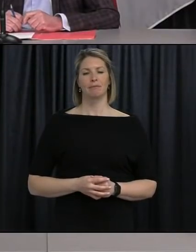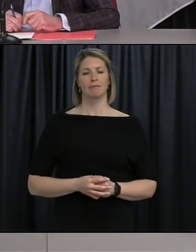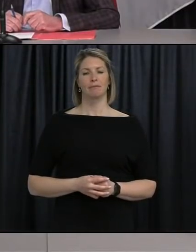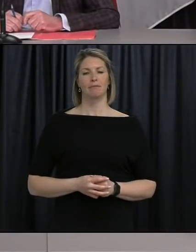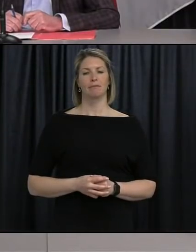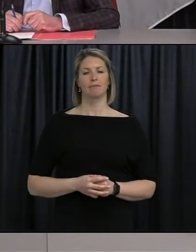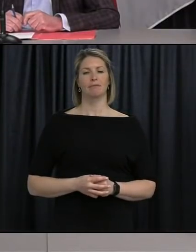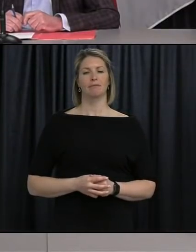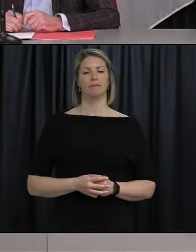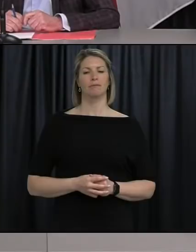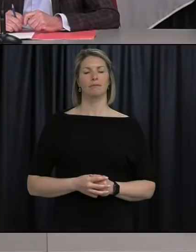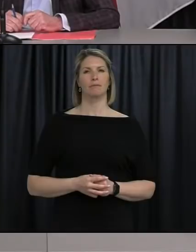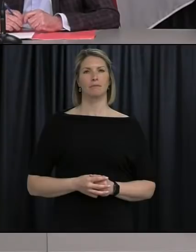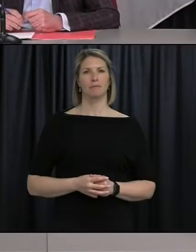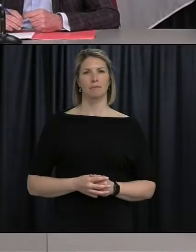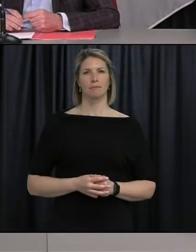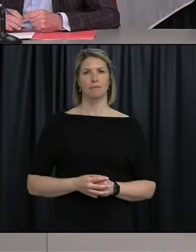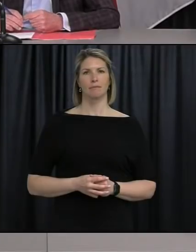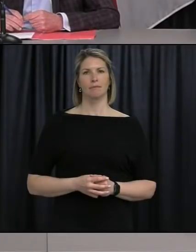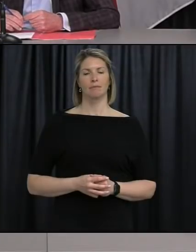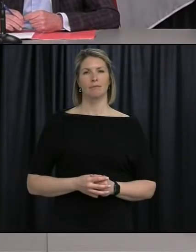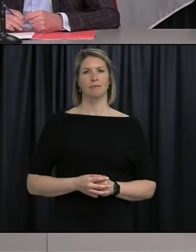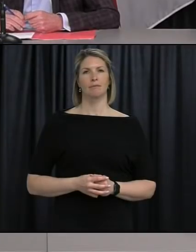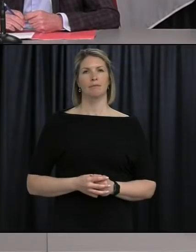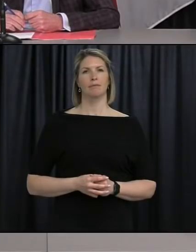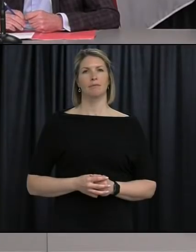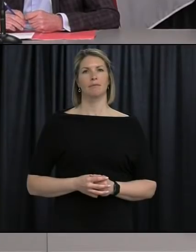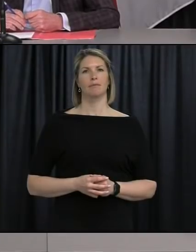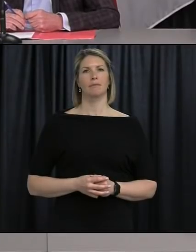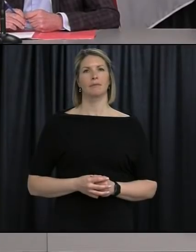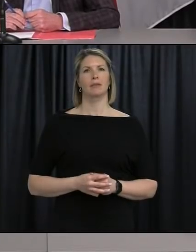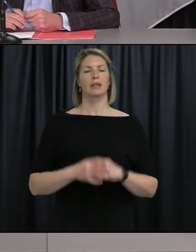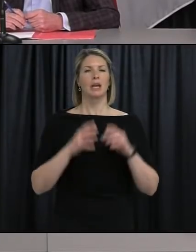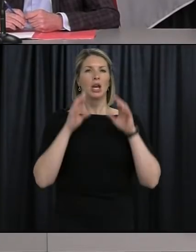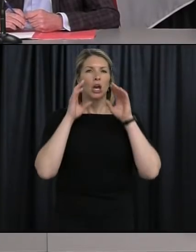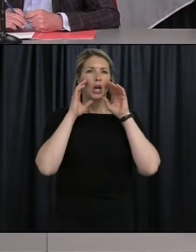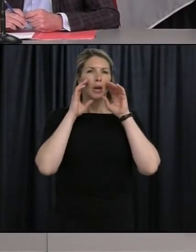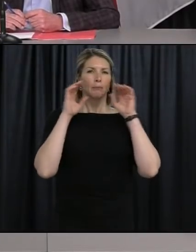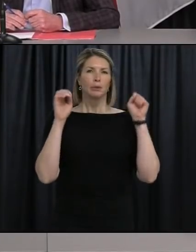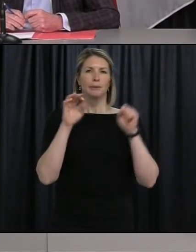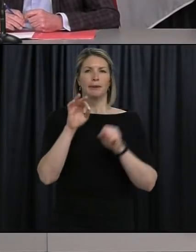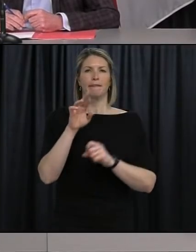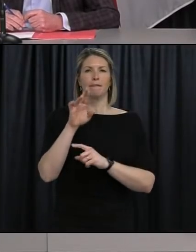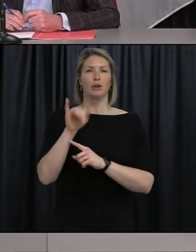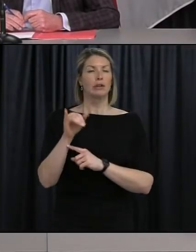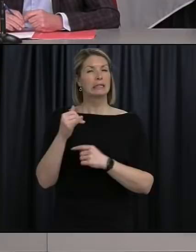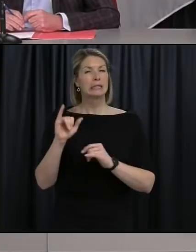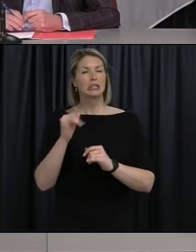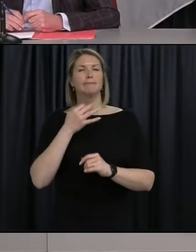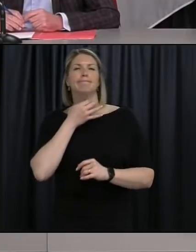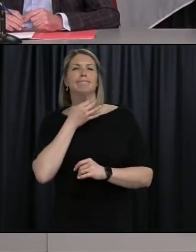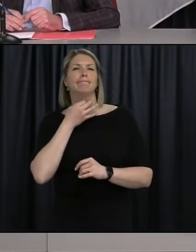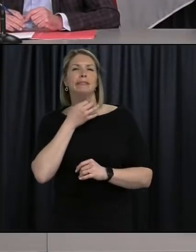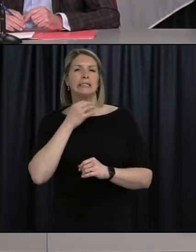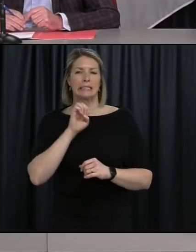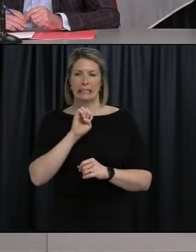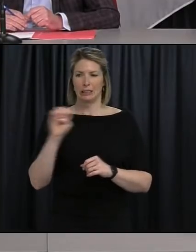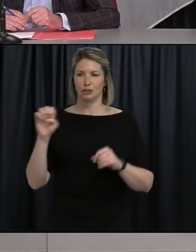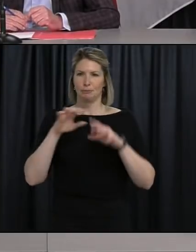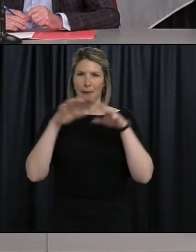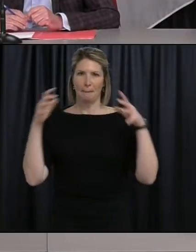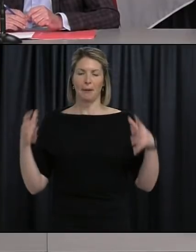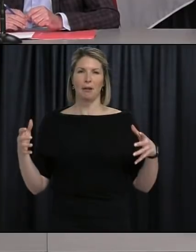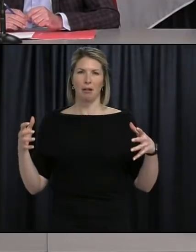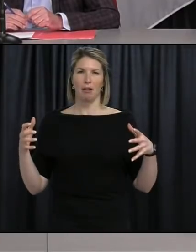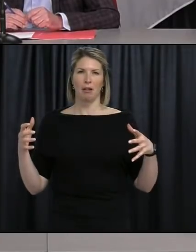And Premier Fury, I'm wondering about the Atlantic bubble. I think some people are actually wondering whether it's wise